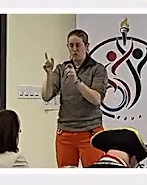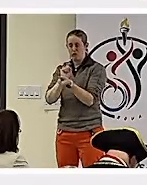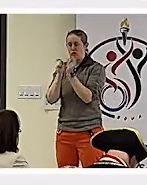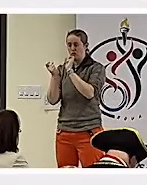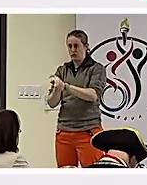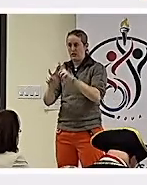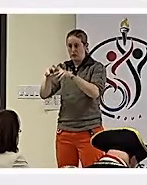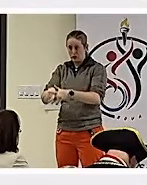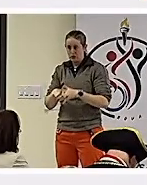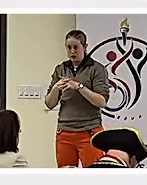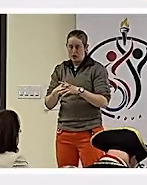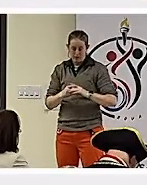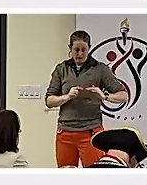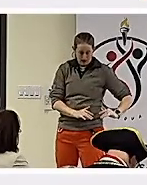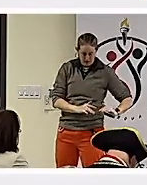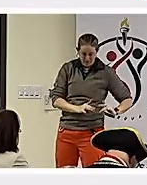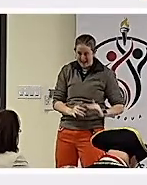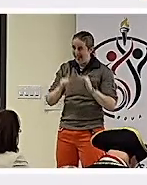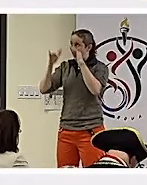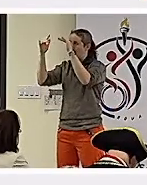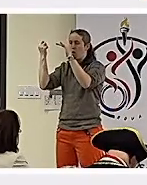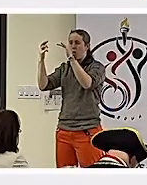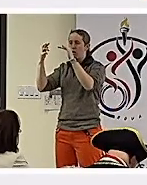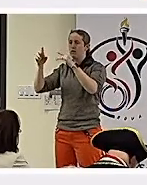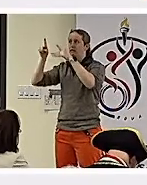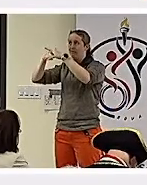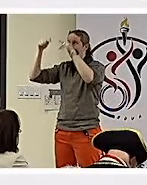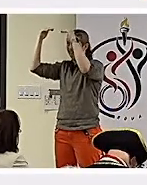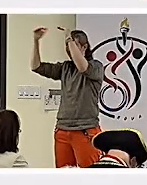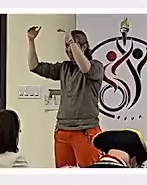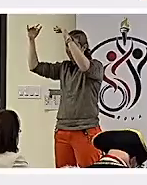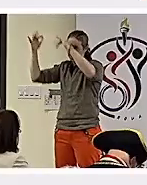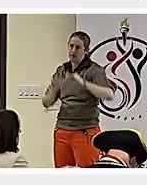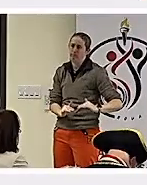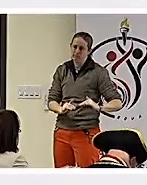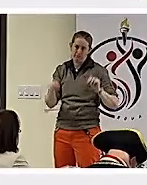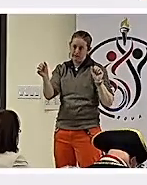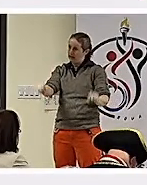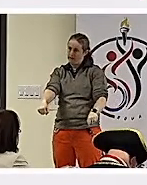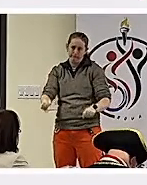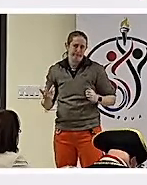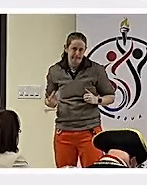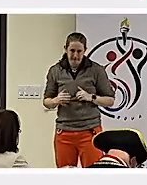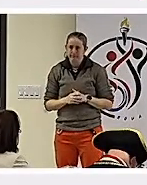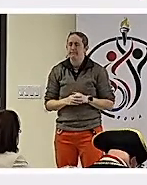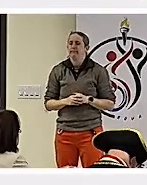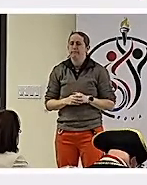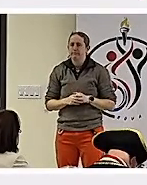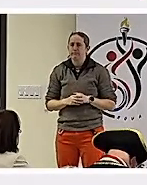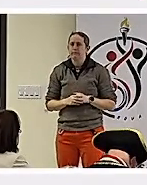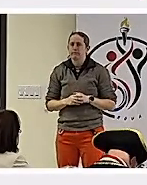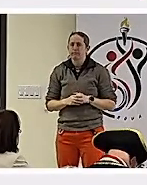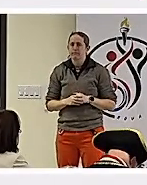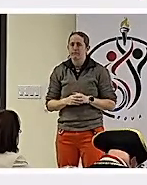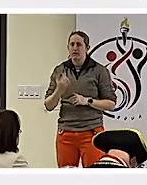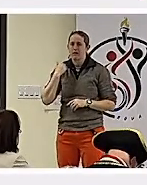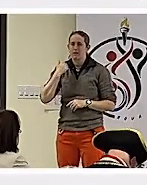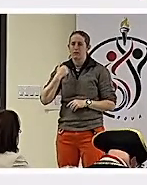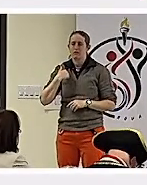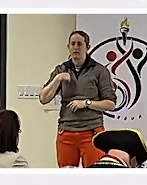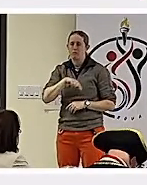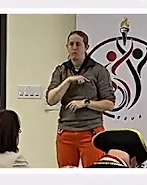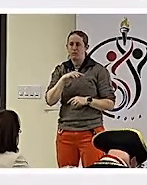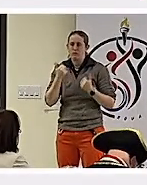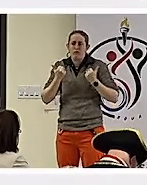top down. And what we're looking for, what we are hoping to achieve in the 40 years ahead